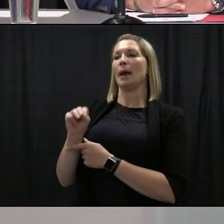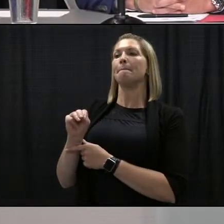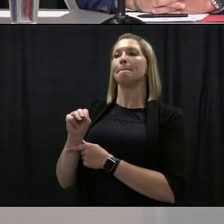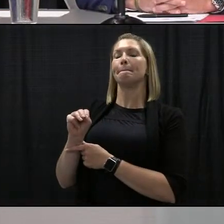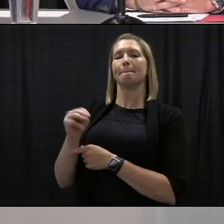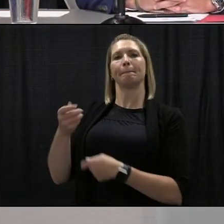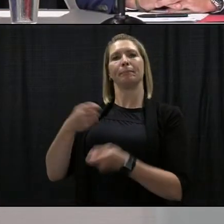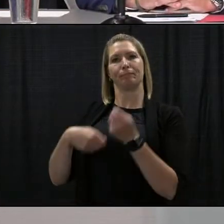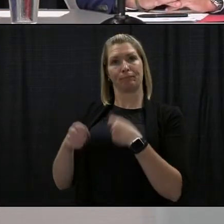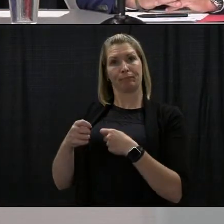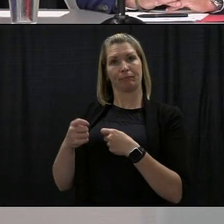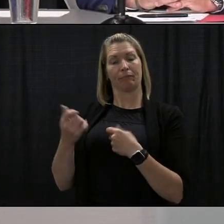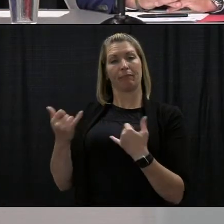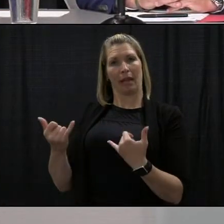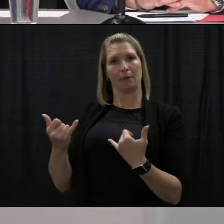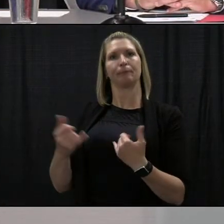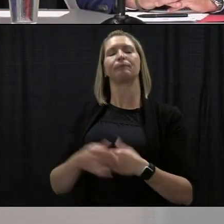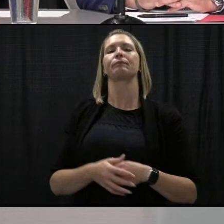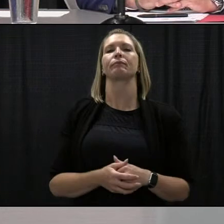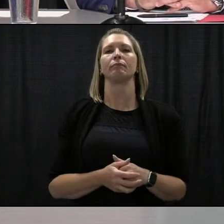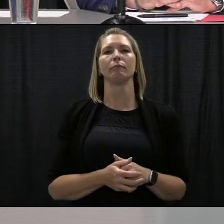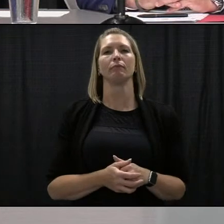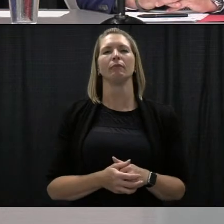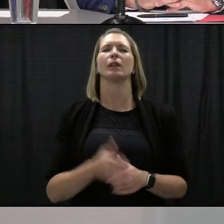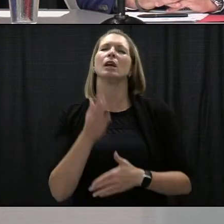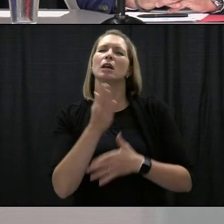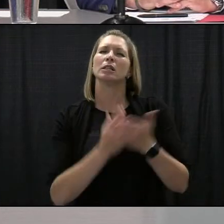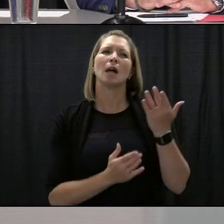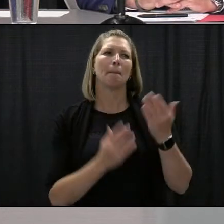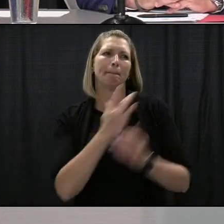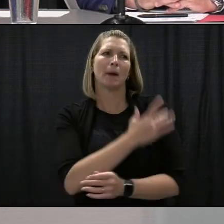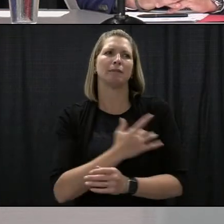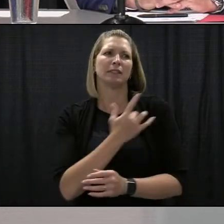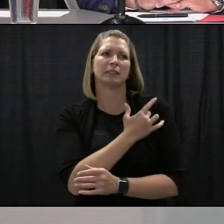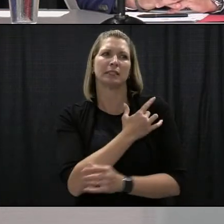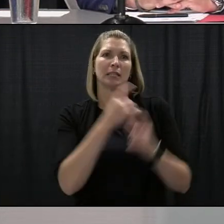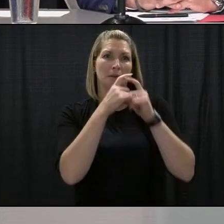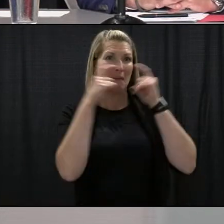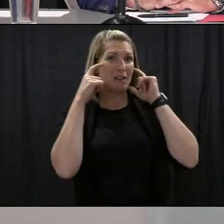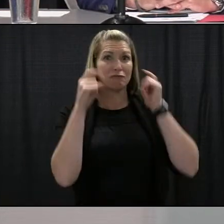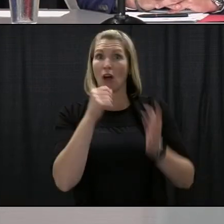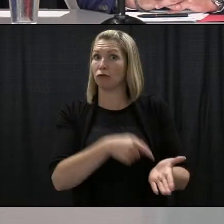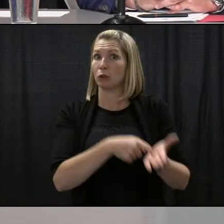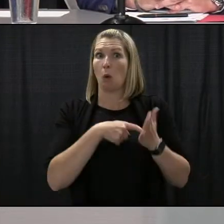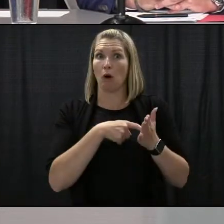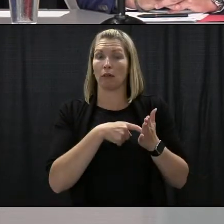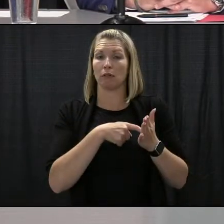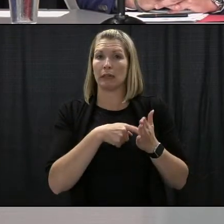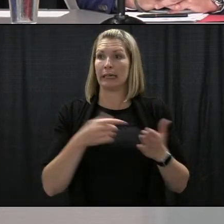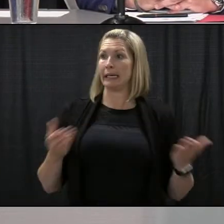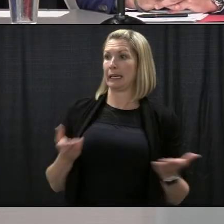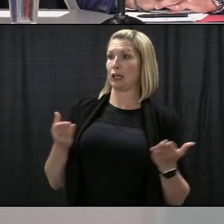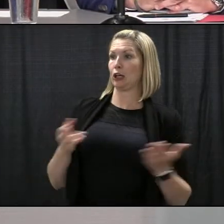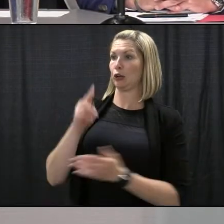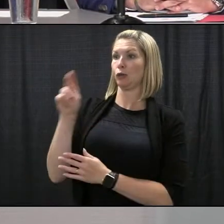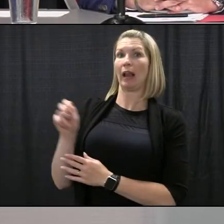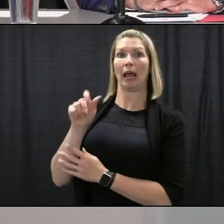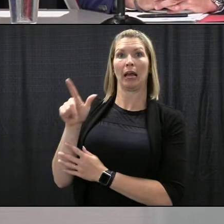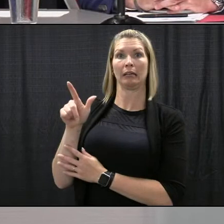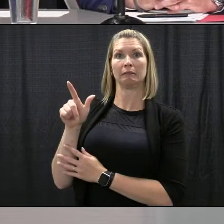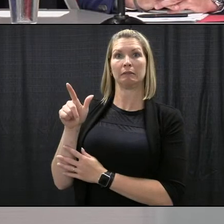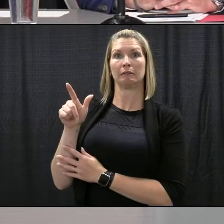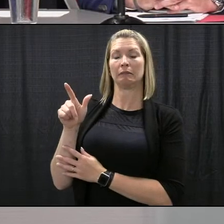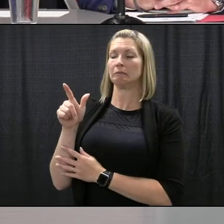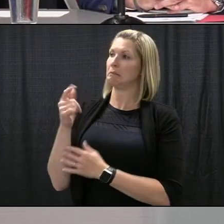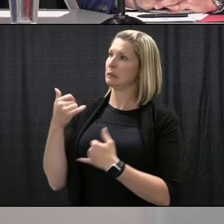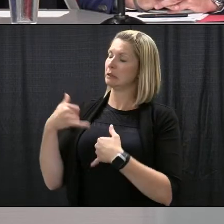Thank you. Some other provinces have dropped their mandatory mask requirements. Our reopening plan states that that's not set to be reviewed until